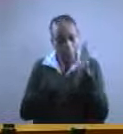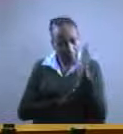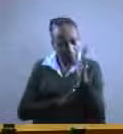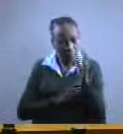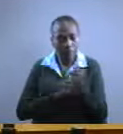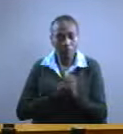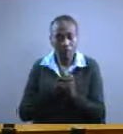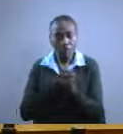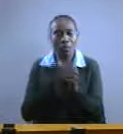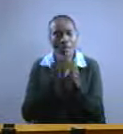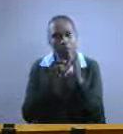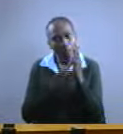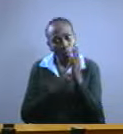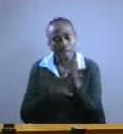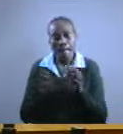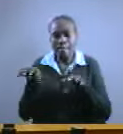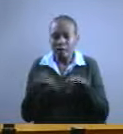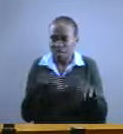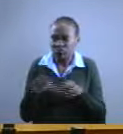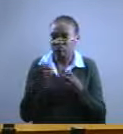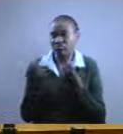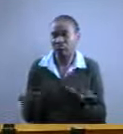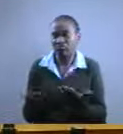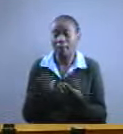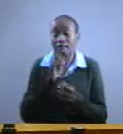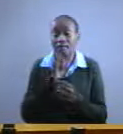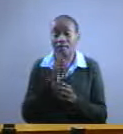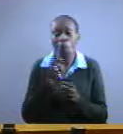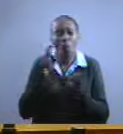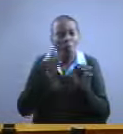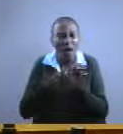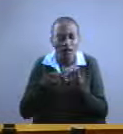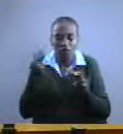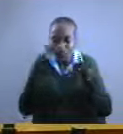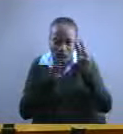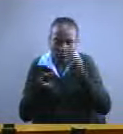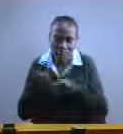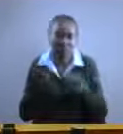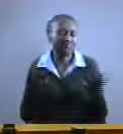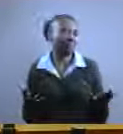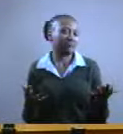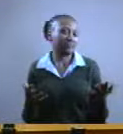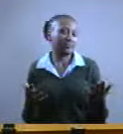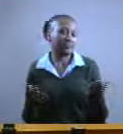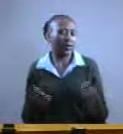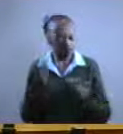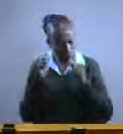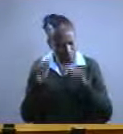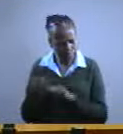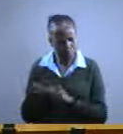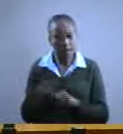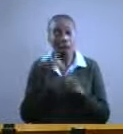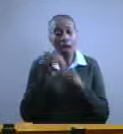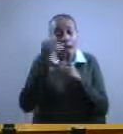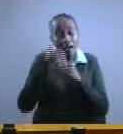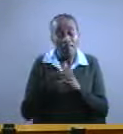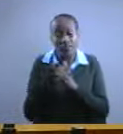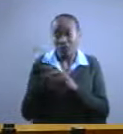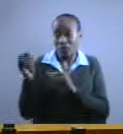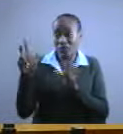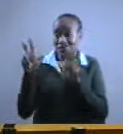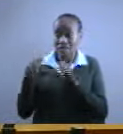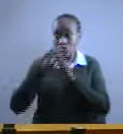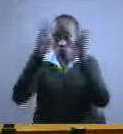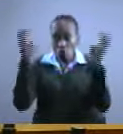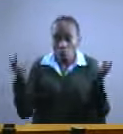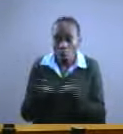international practices, which enhances the quality of supervision. Honorable Speaker, indeed, after the 2008 global